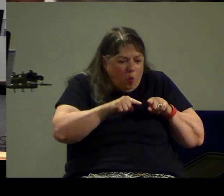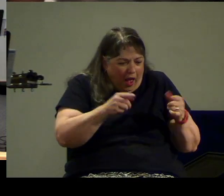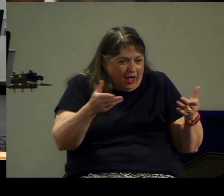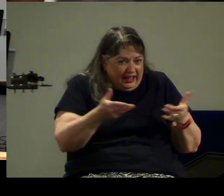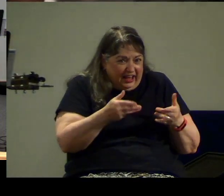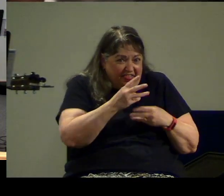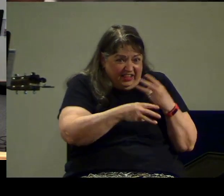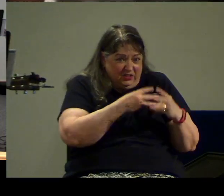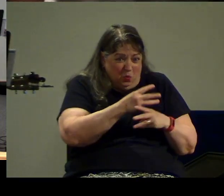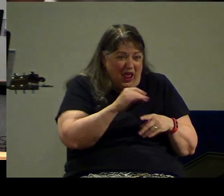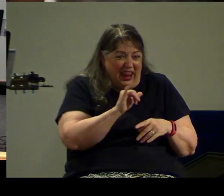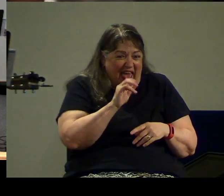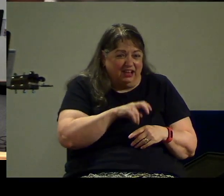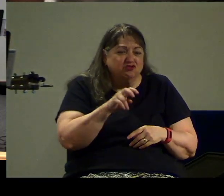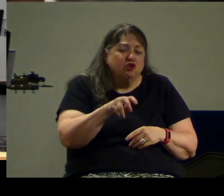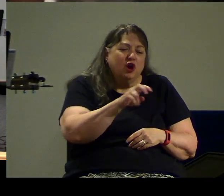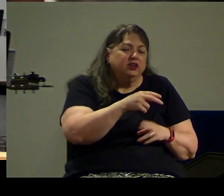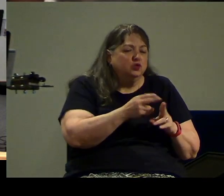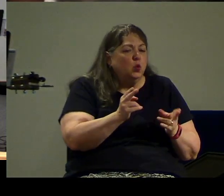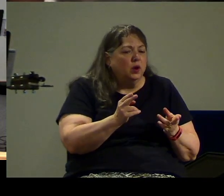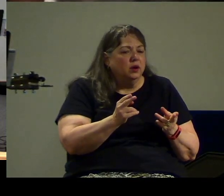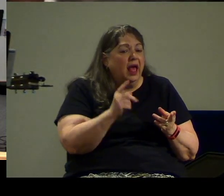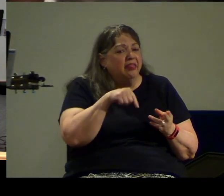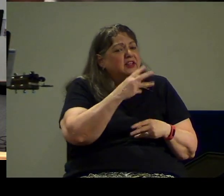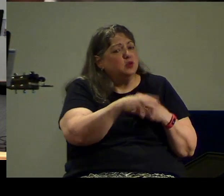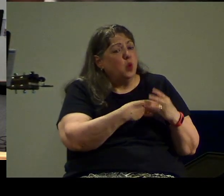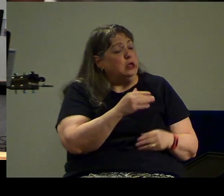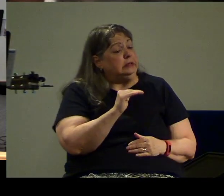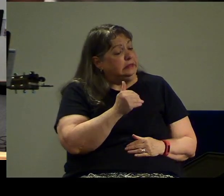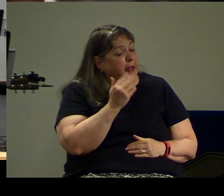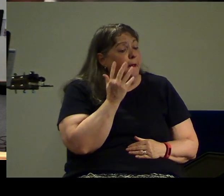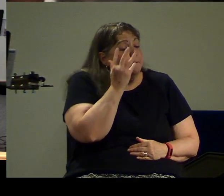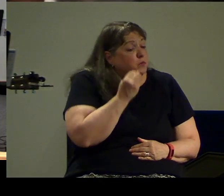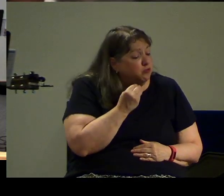this world can look beautiful at times.